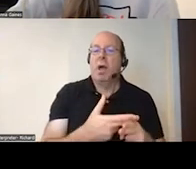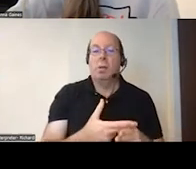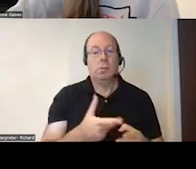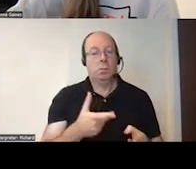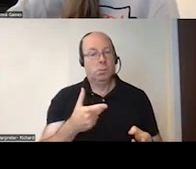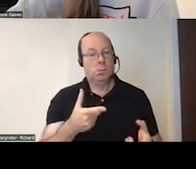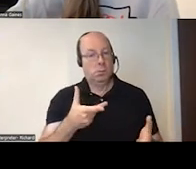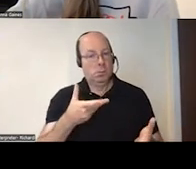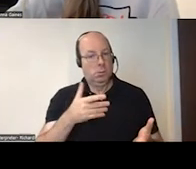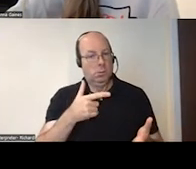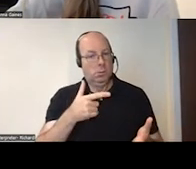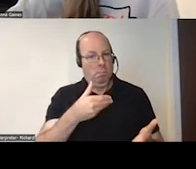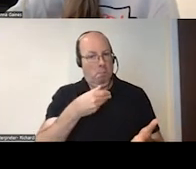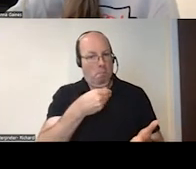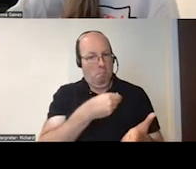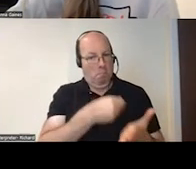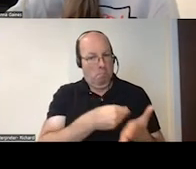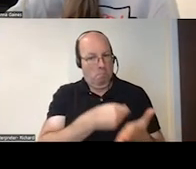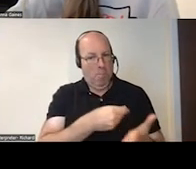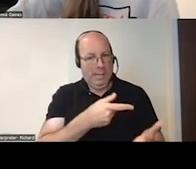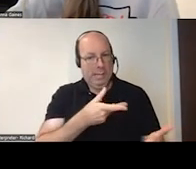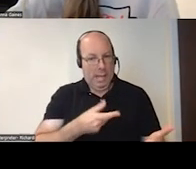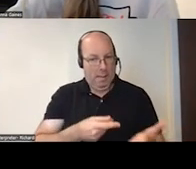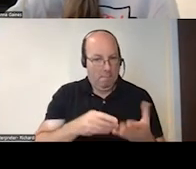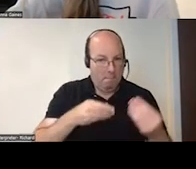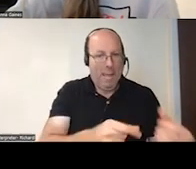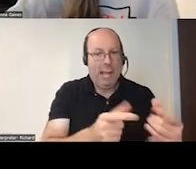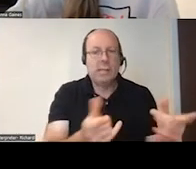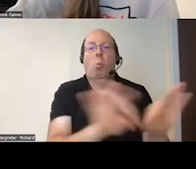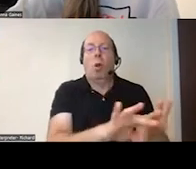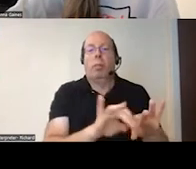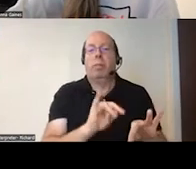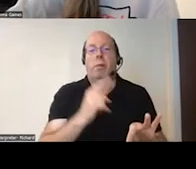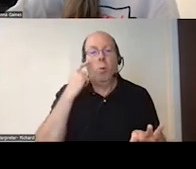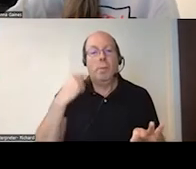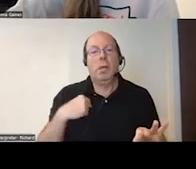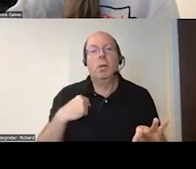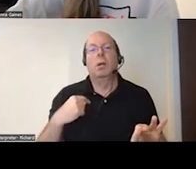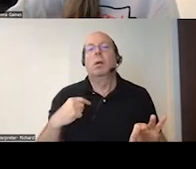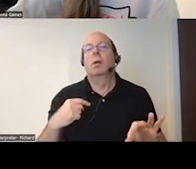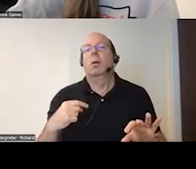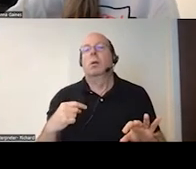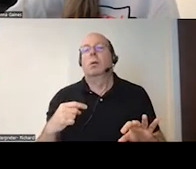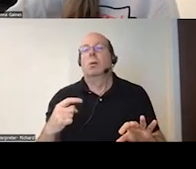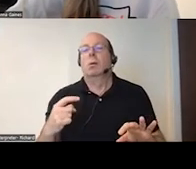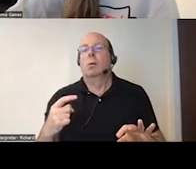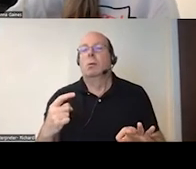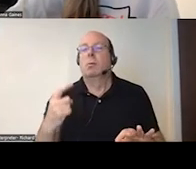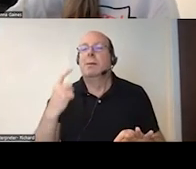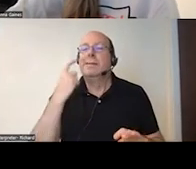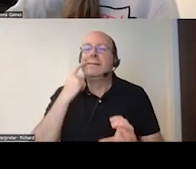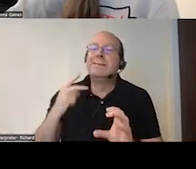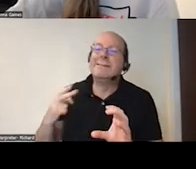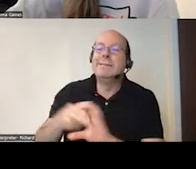about with that model. So anyway, it's been making us sort of rethink where we're at. We just got into a bigger farmers market in the